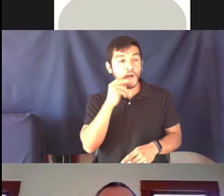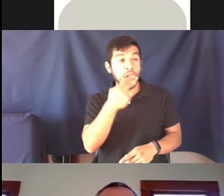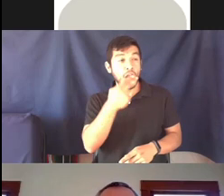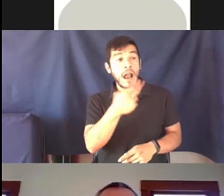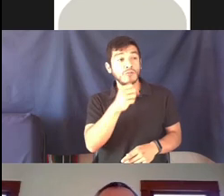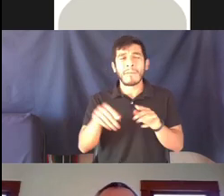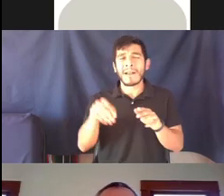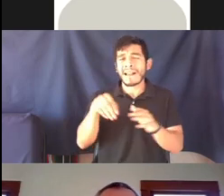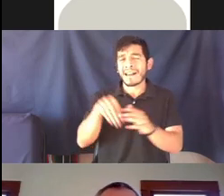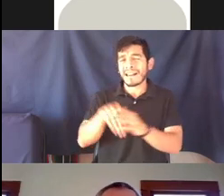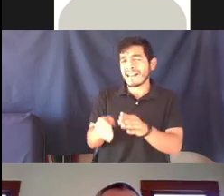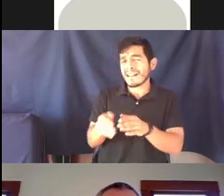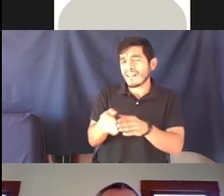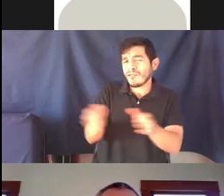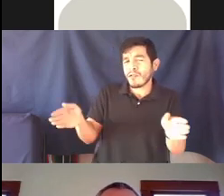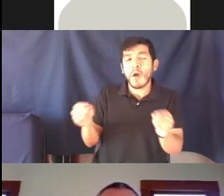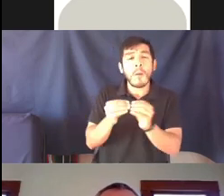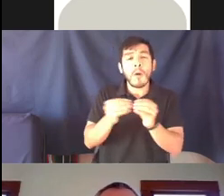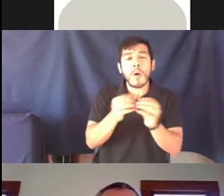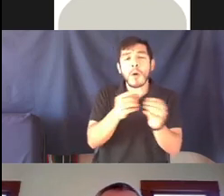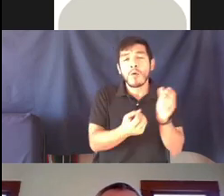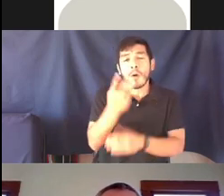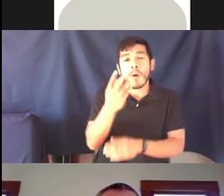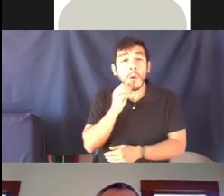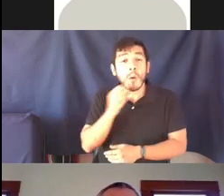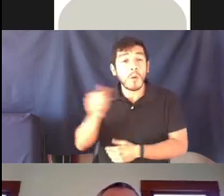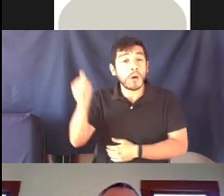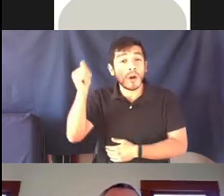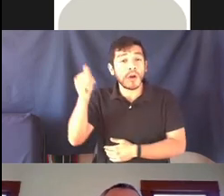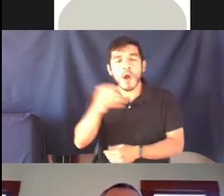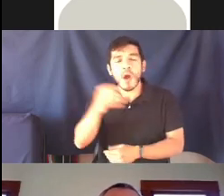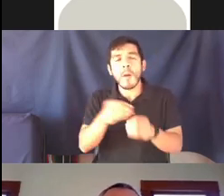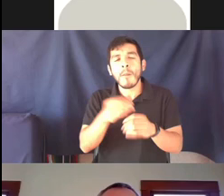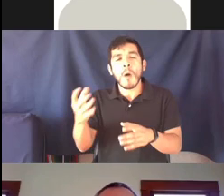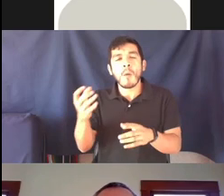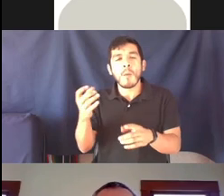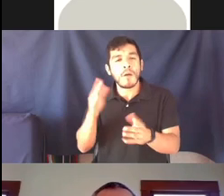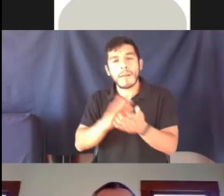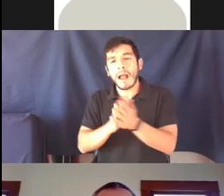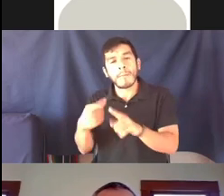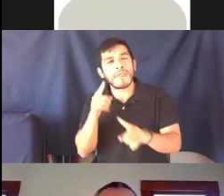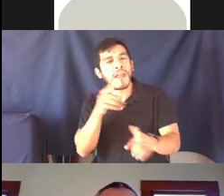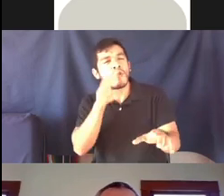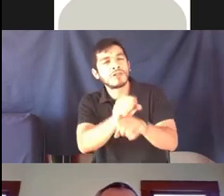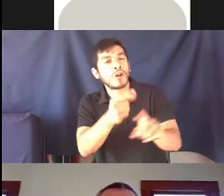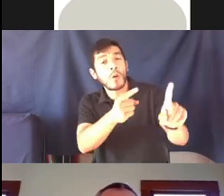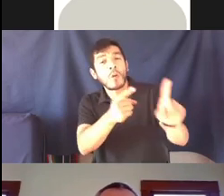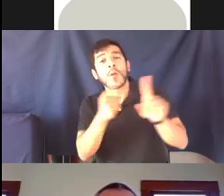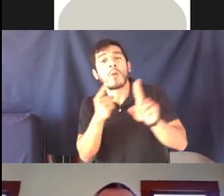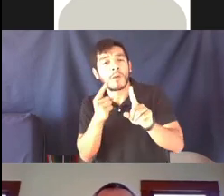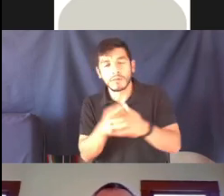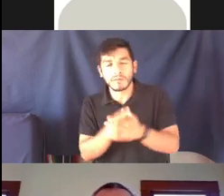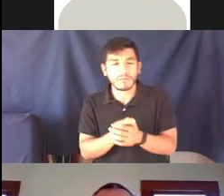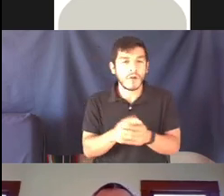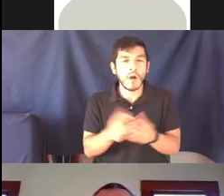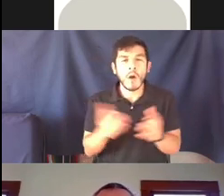more they want this to be about helping them achieve something, about them reaching a goal, about what's important to them, right?